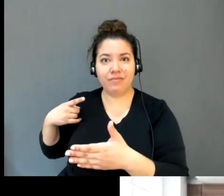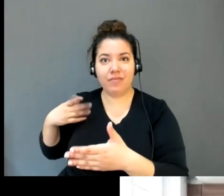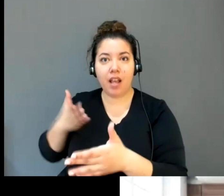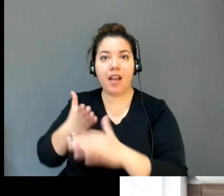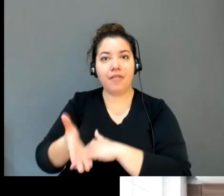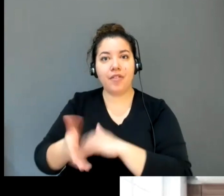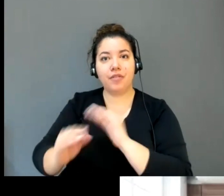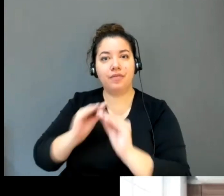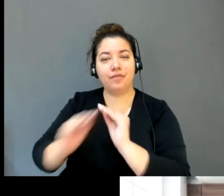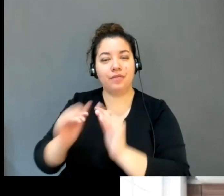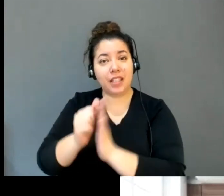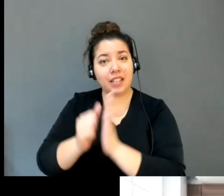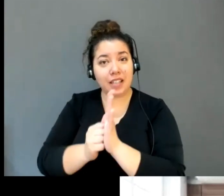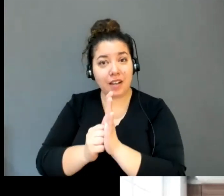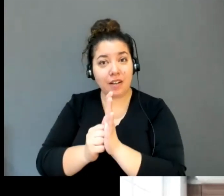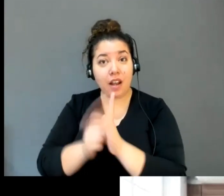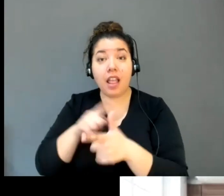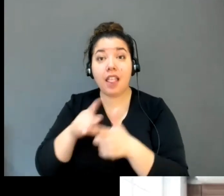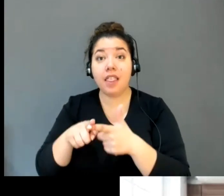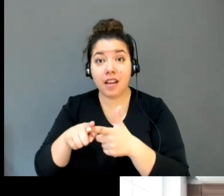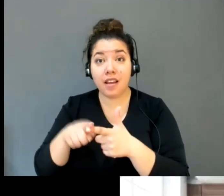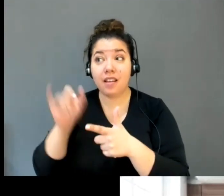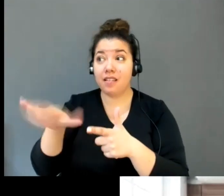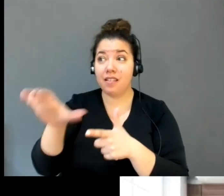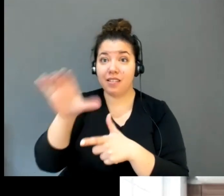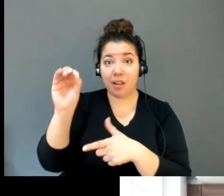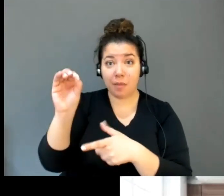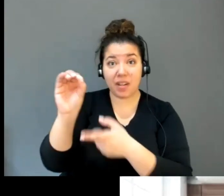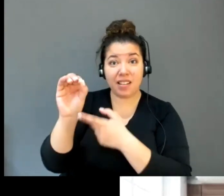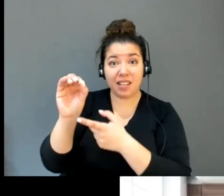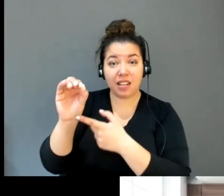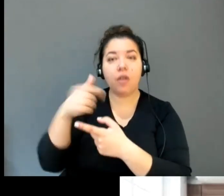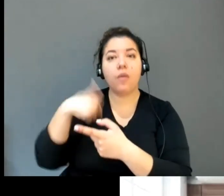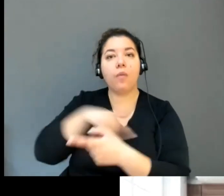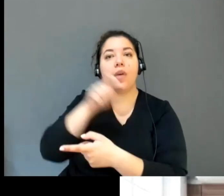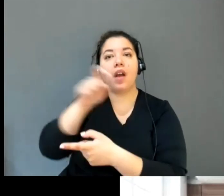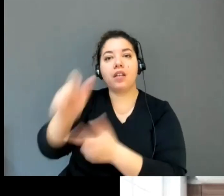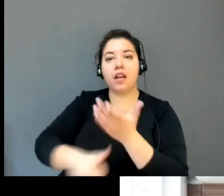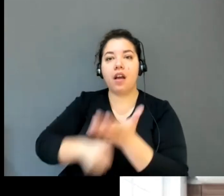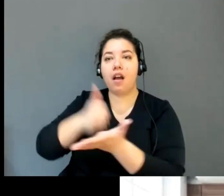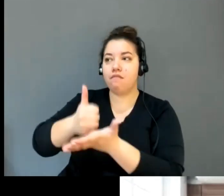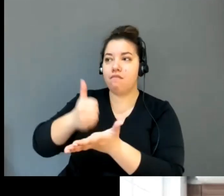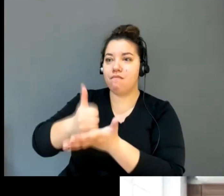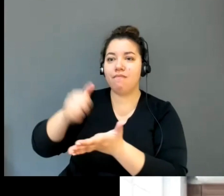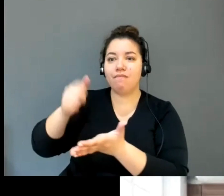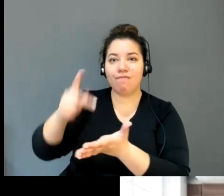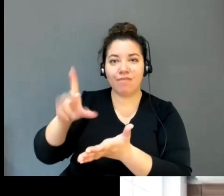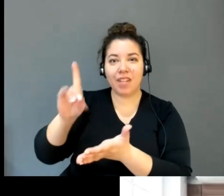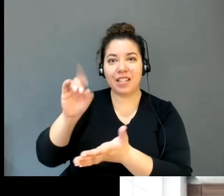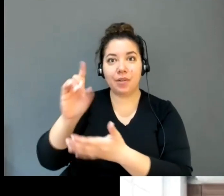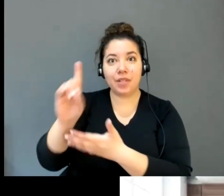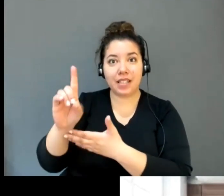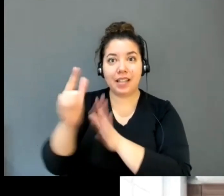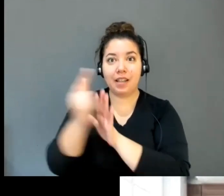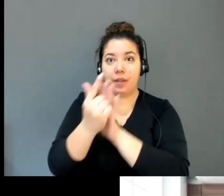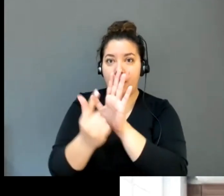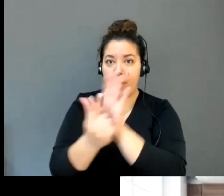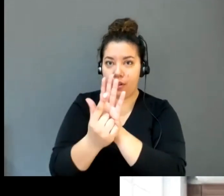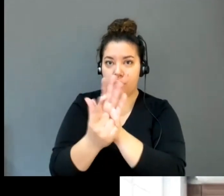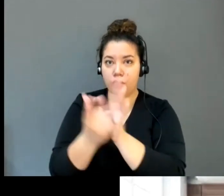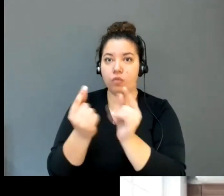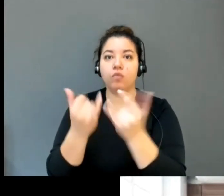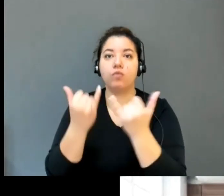password. And then we had to help the company to follow some Department of Defense laws